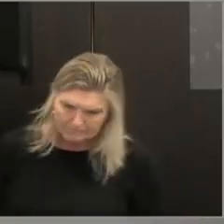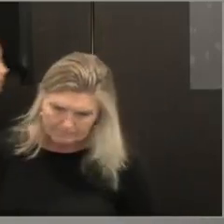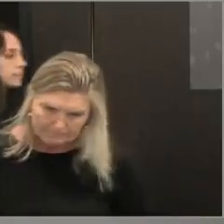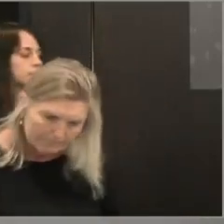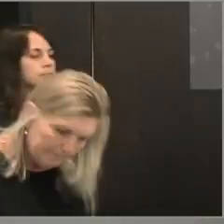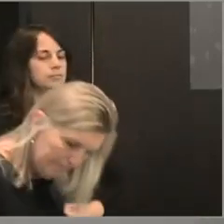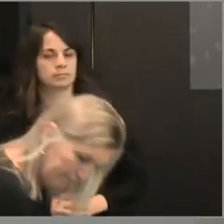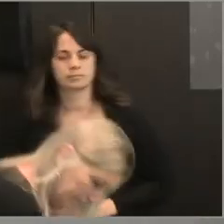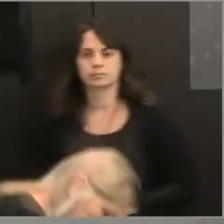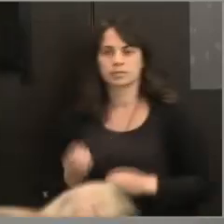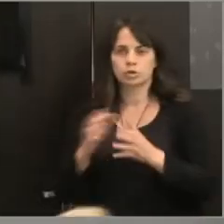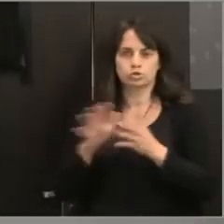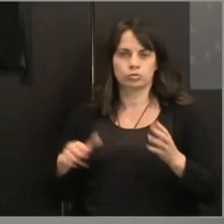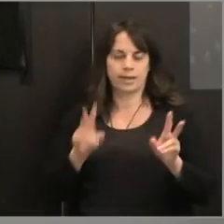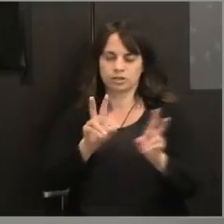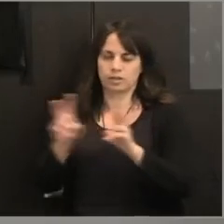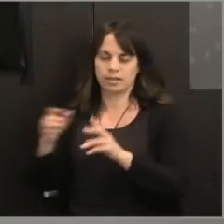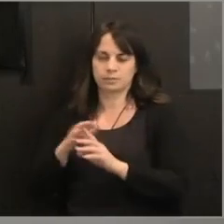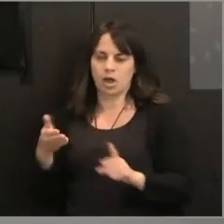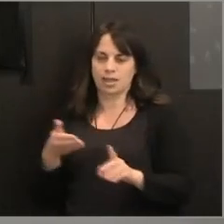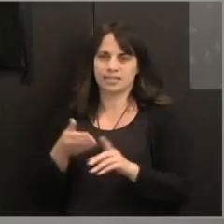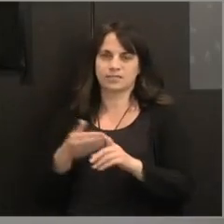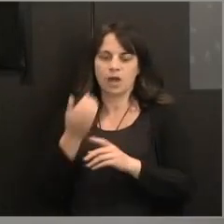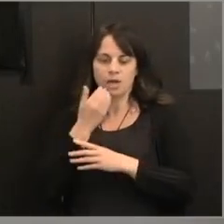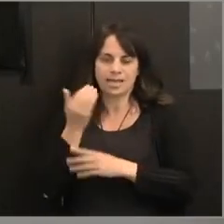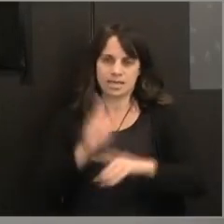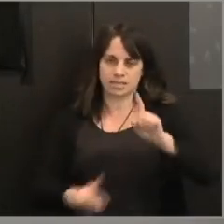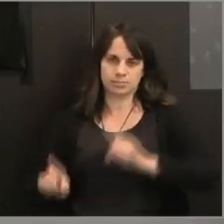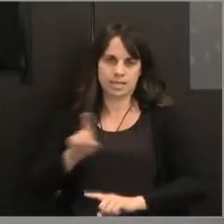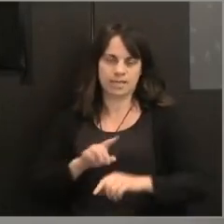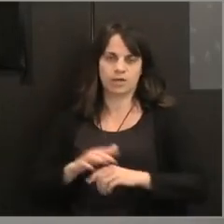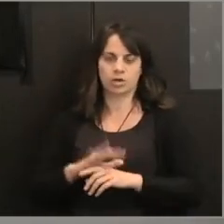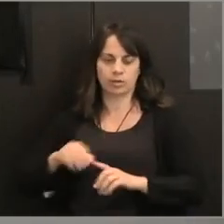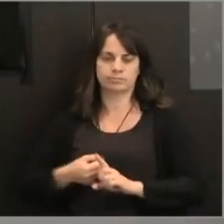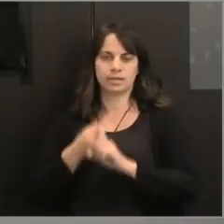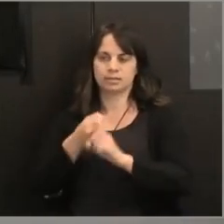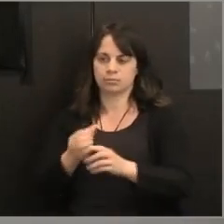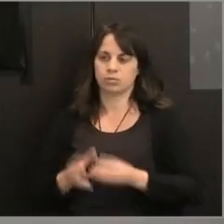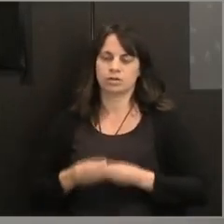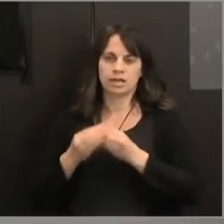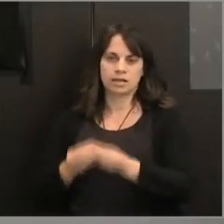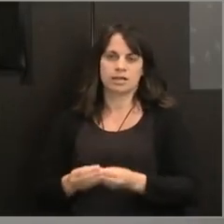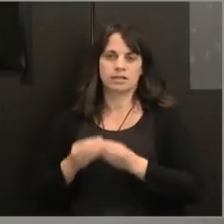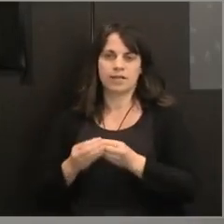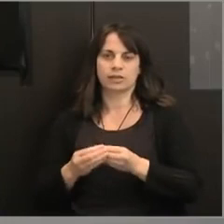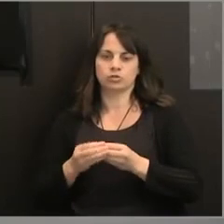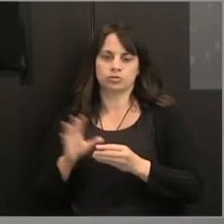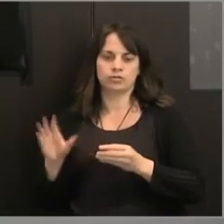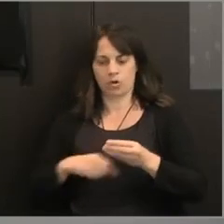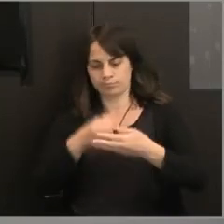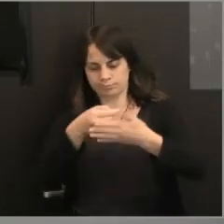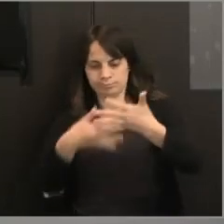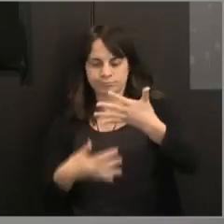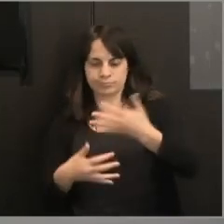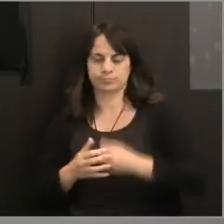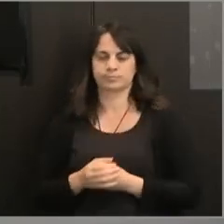Two major themes were identified at every hui and underpin the values outlined above.